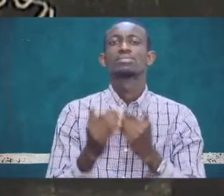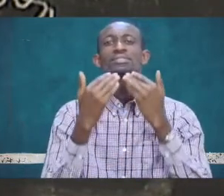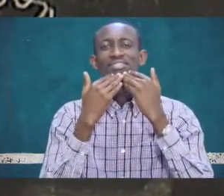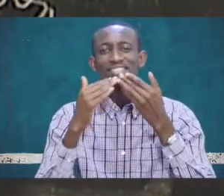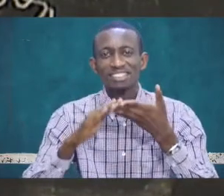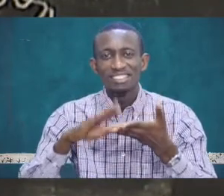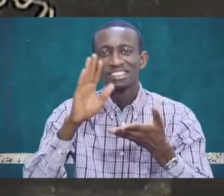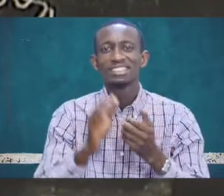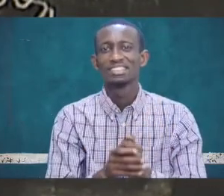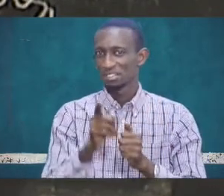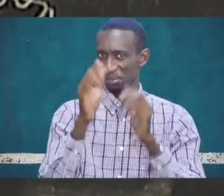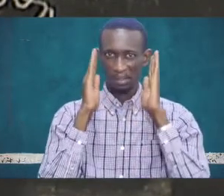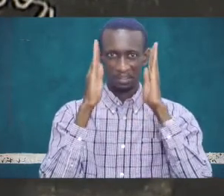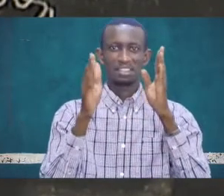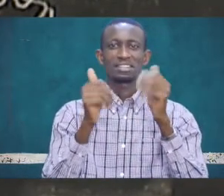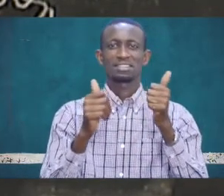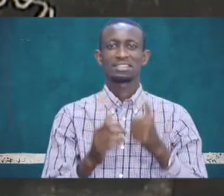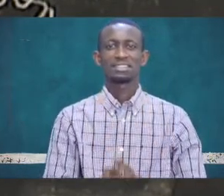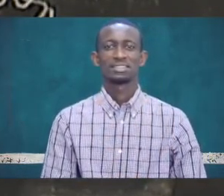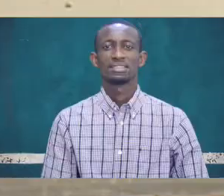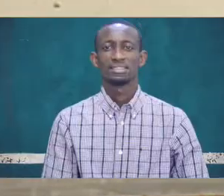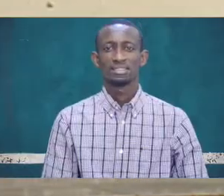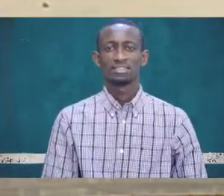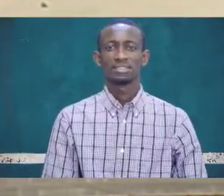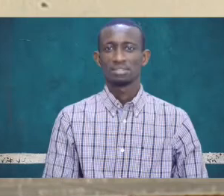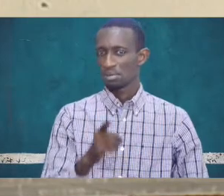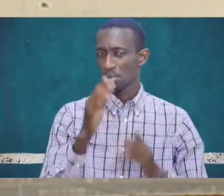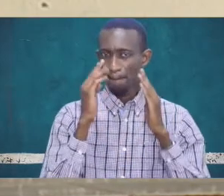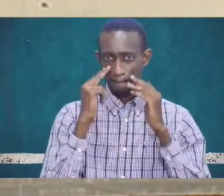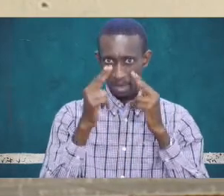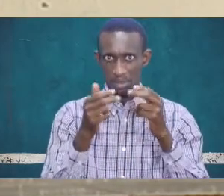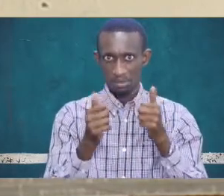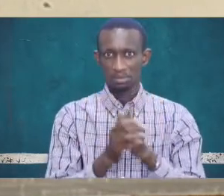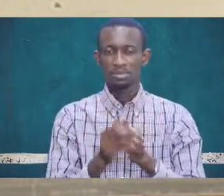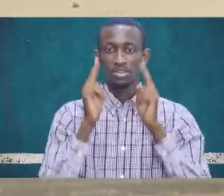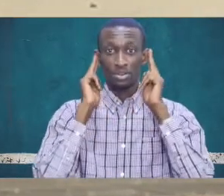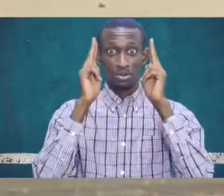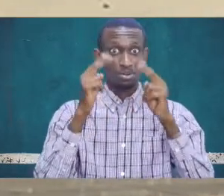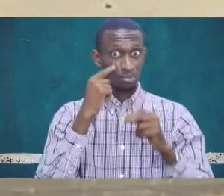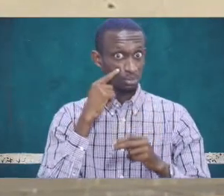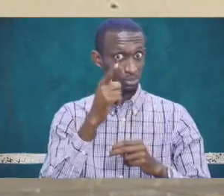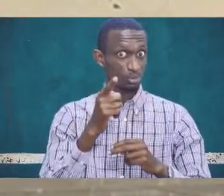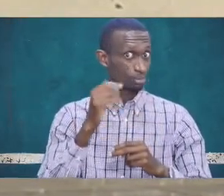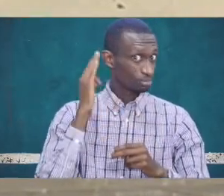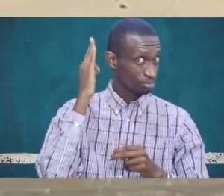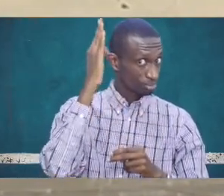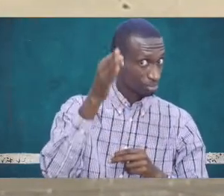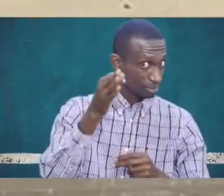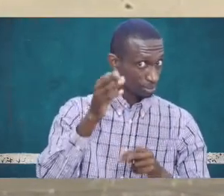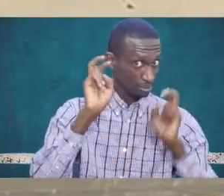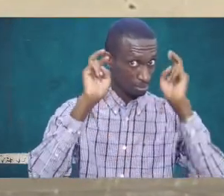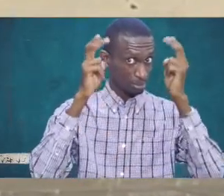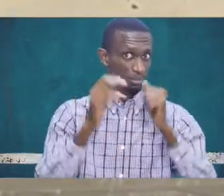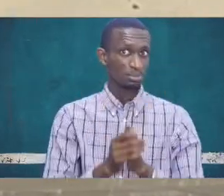much for listening and watching. I hope to see you in the next